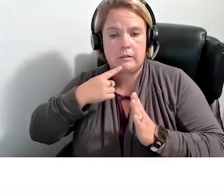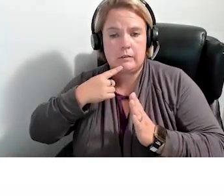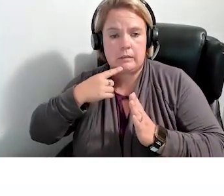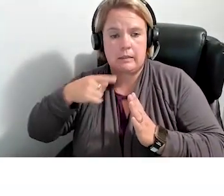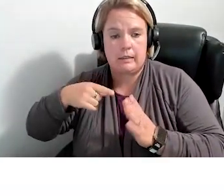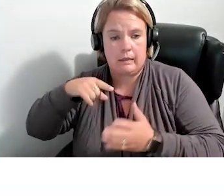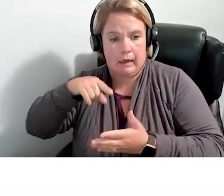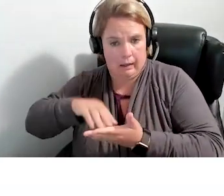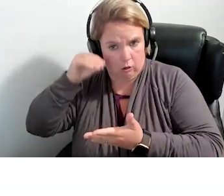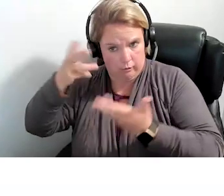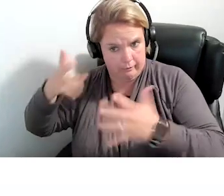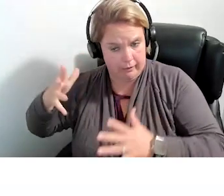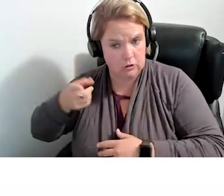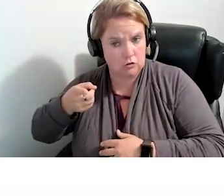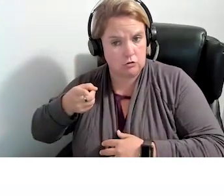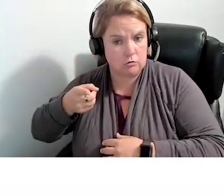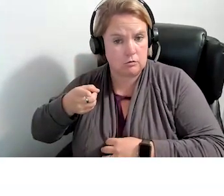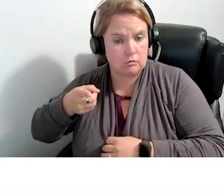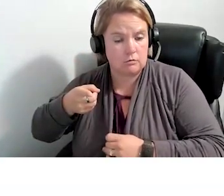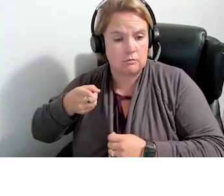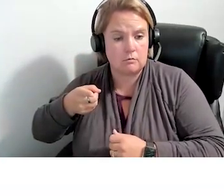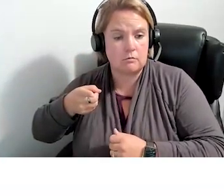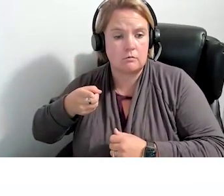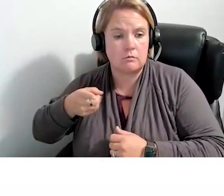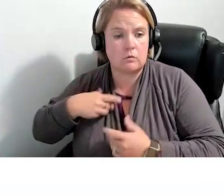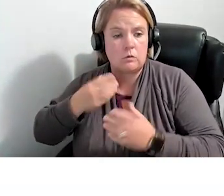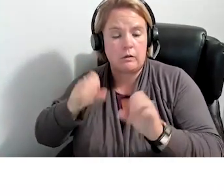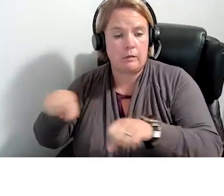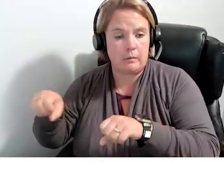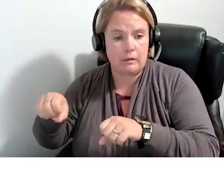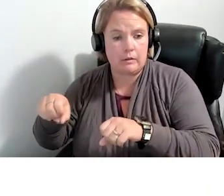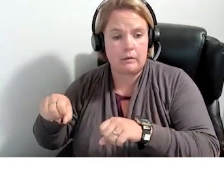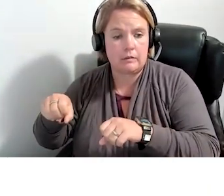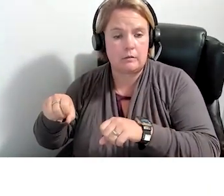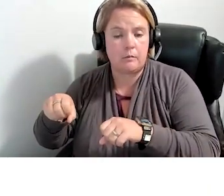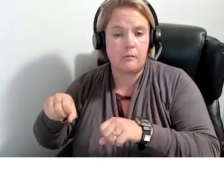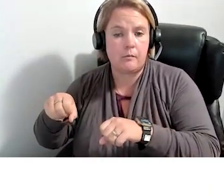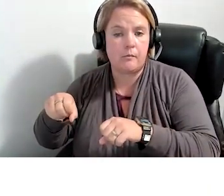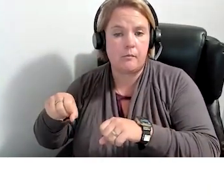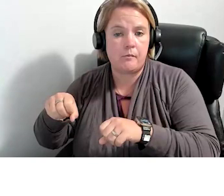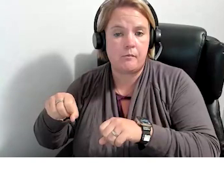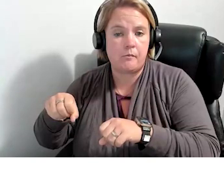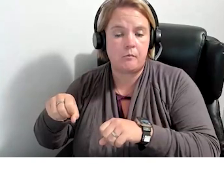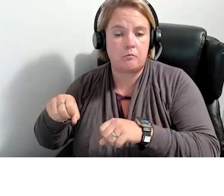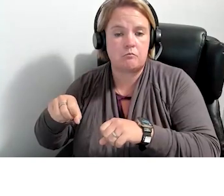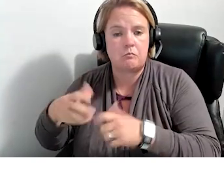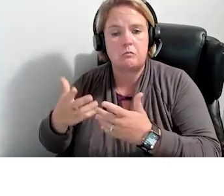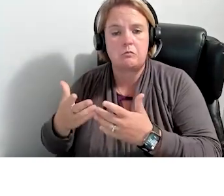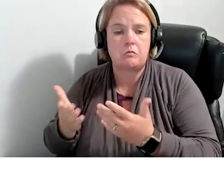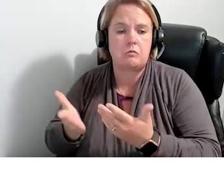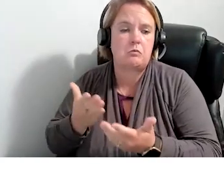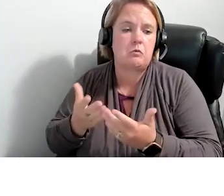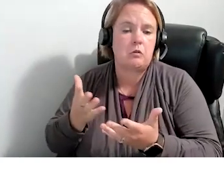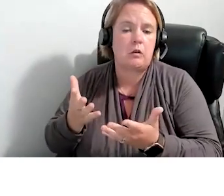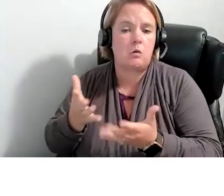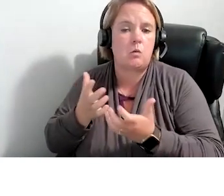learn? So now we actually have the ability to have the chatbot instead of kind of, you know, casually, now we want